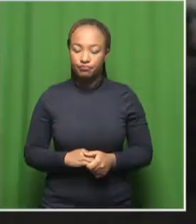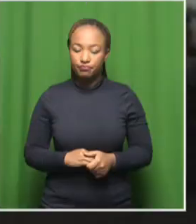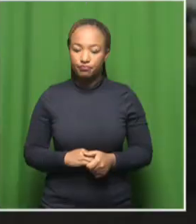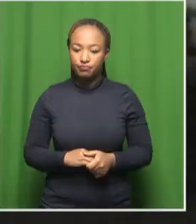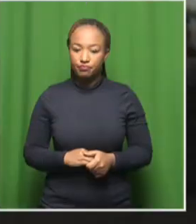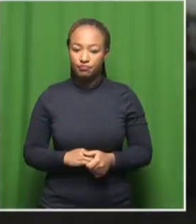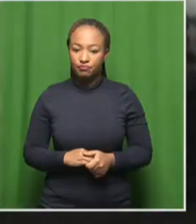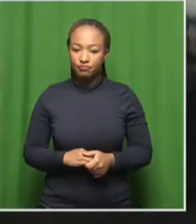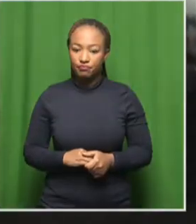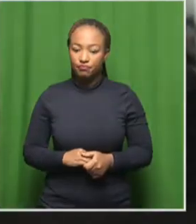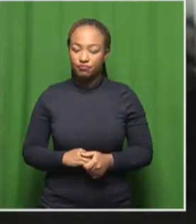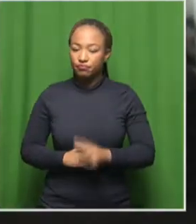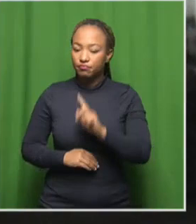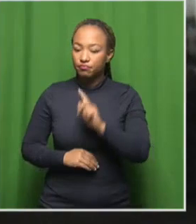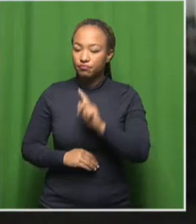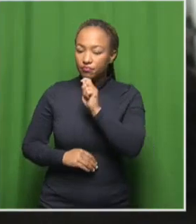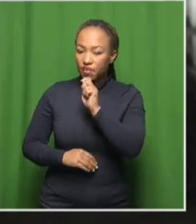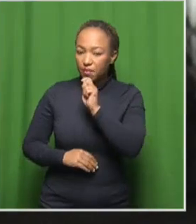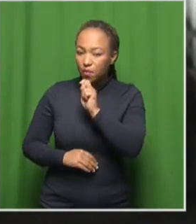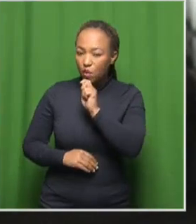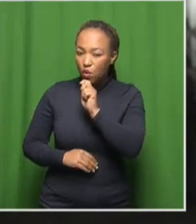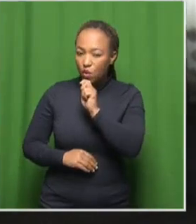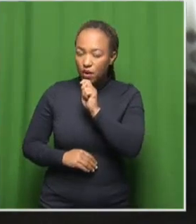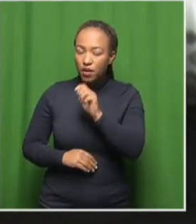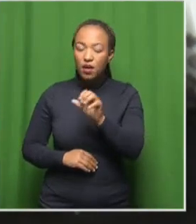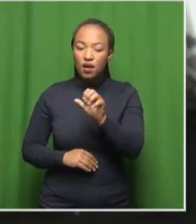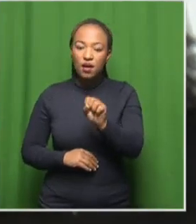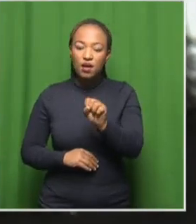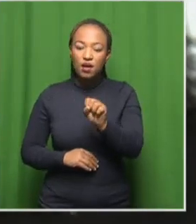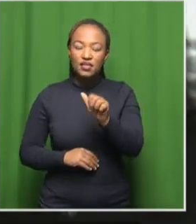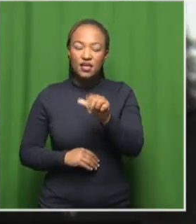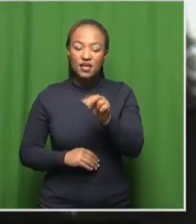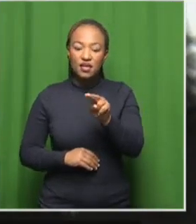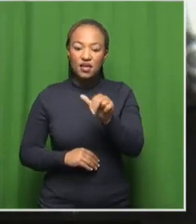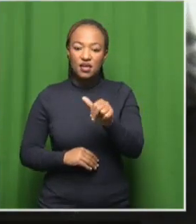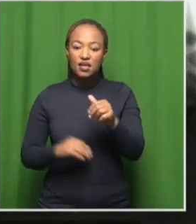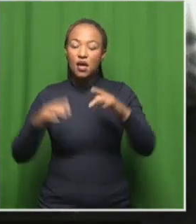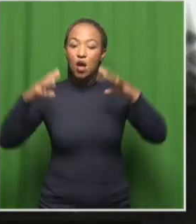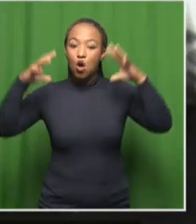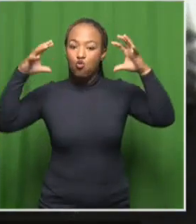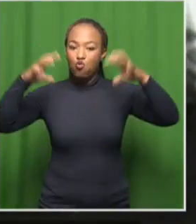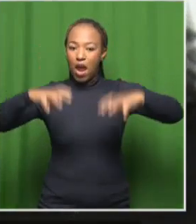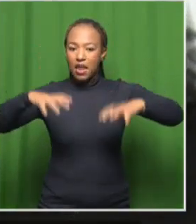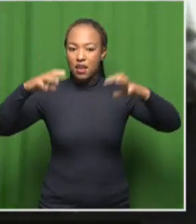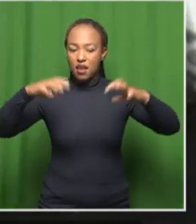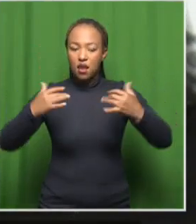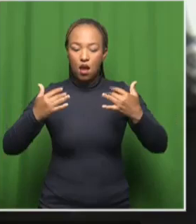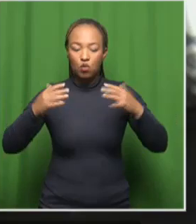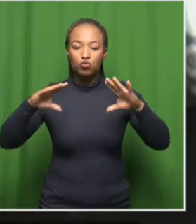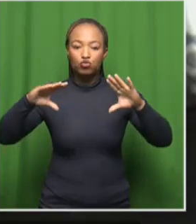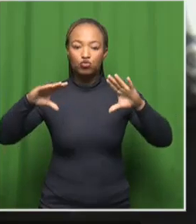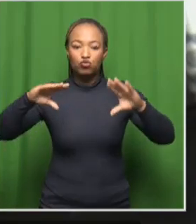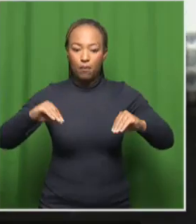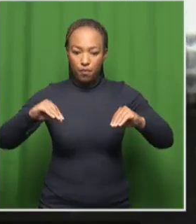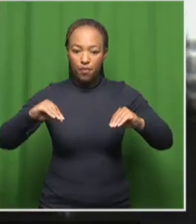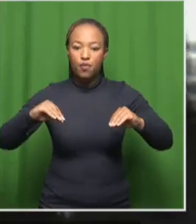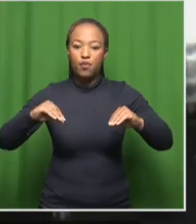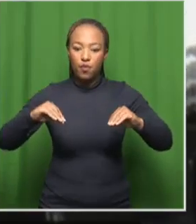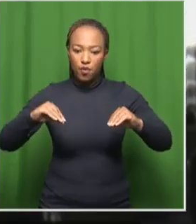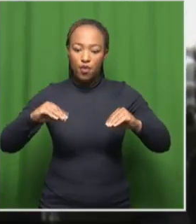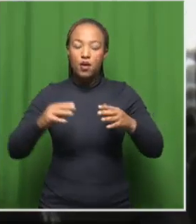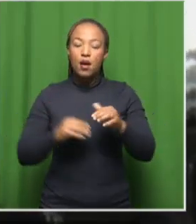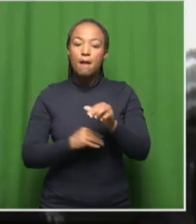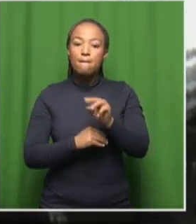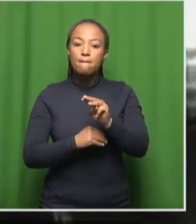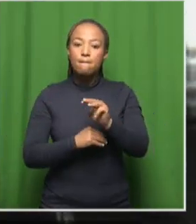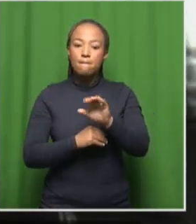A very good morning to you, Sakina. I can confirm that the rain has stopped for a while now in NMB, and we are now in Missionvale. You remember yesterday we